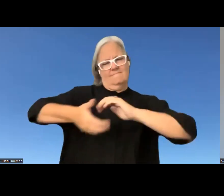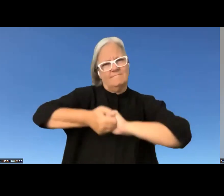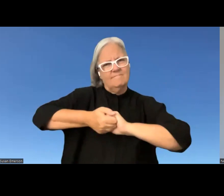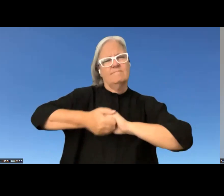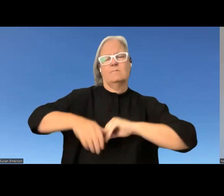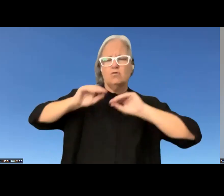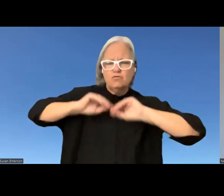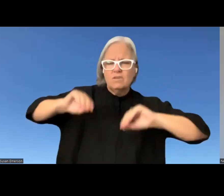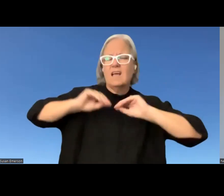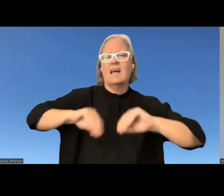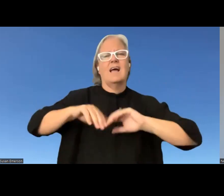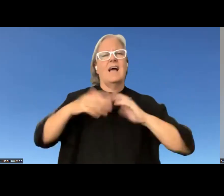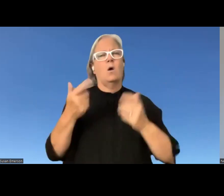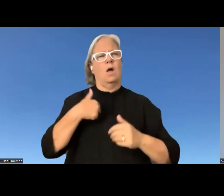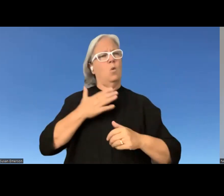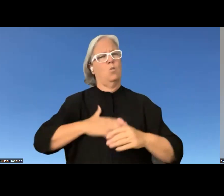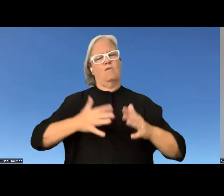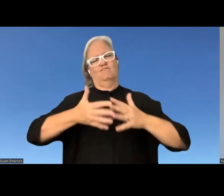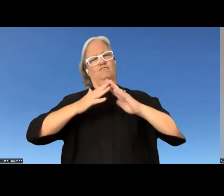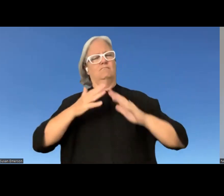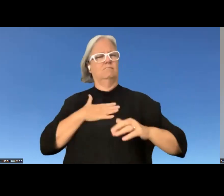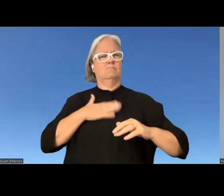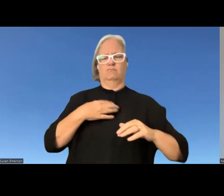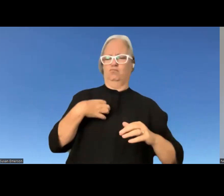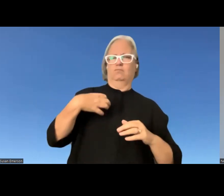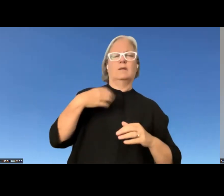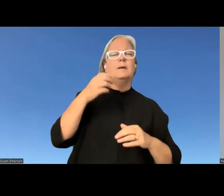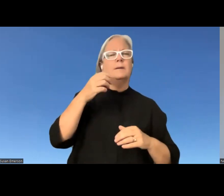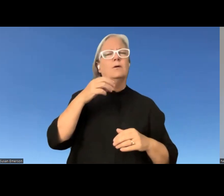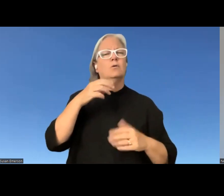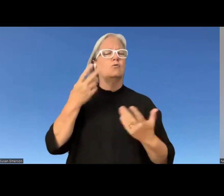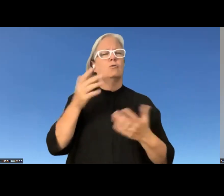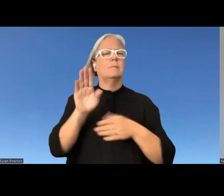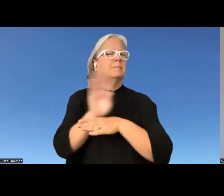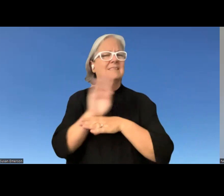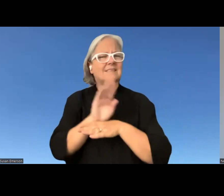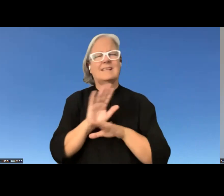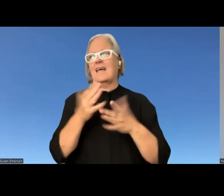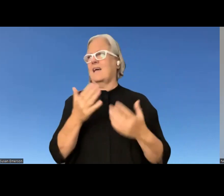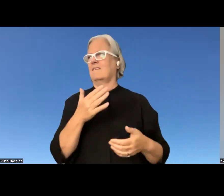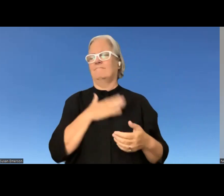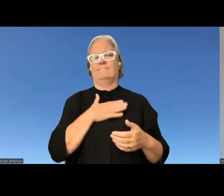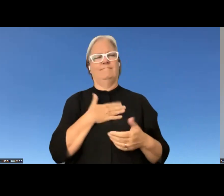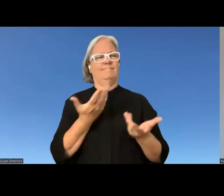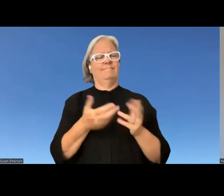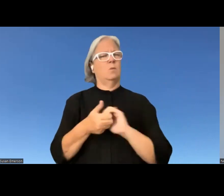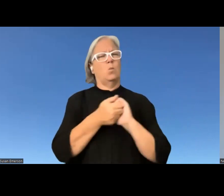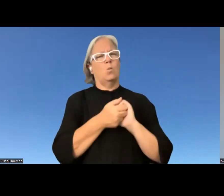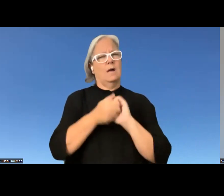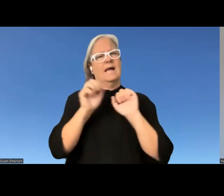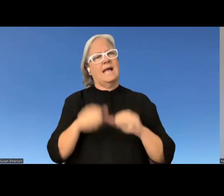how to pitch, how to really build your organization, and then also mentoring